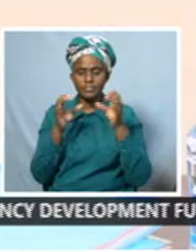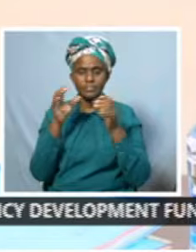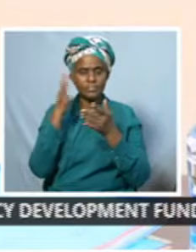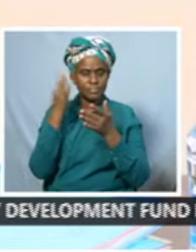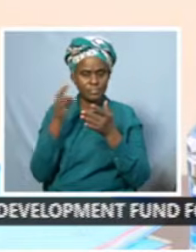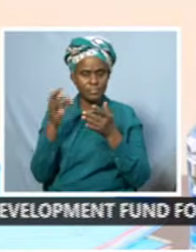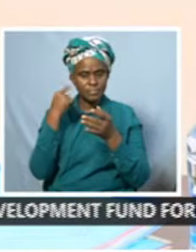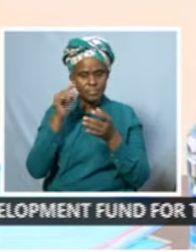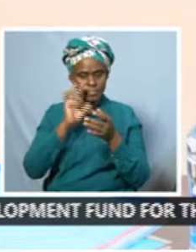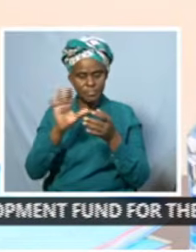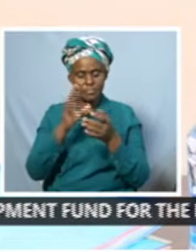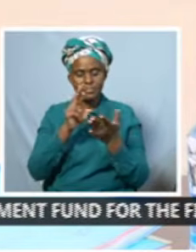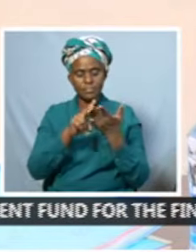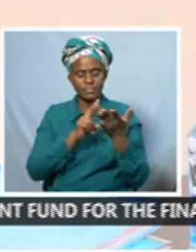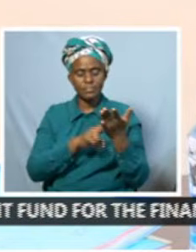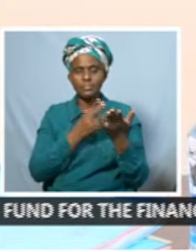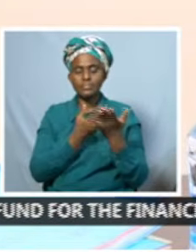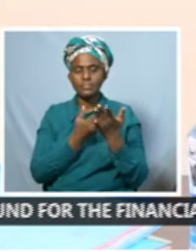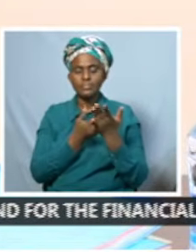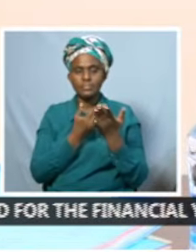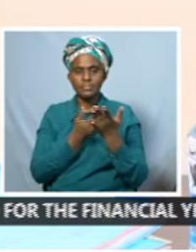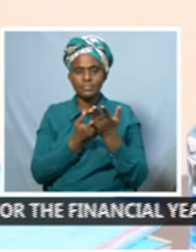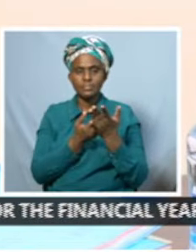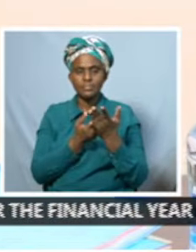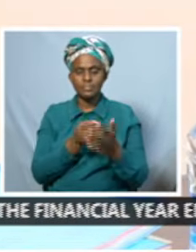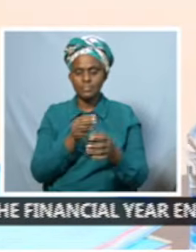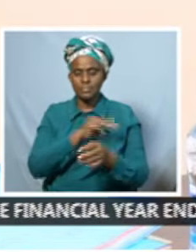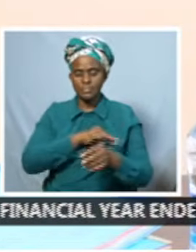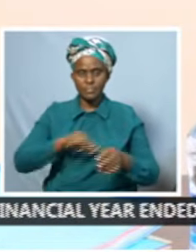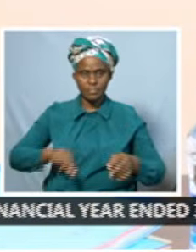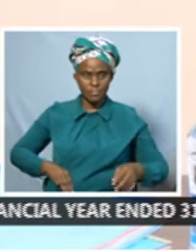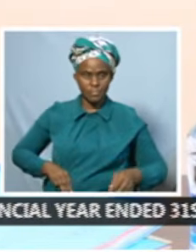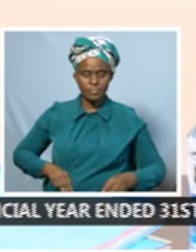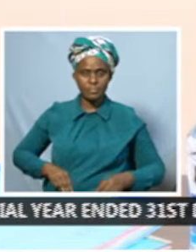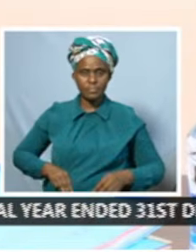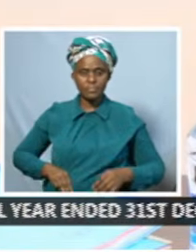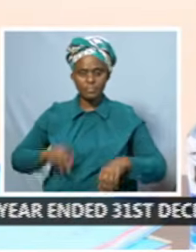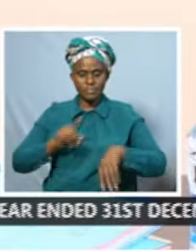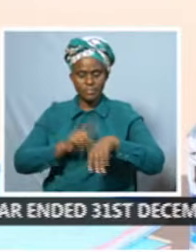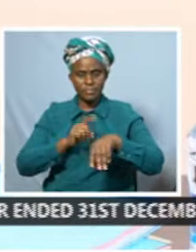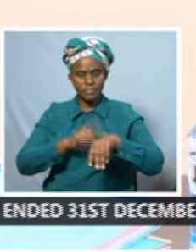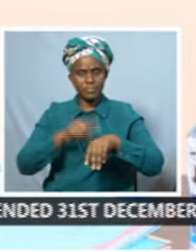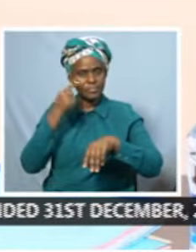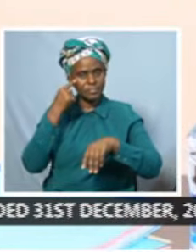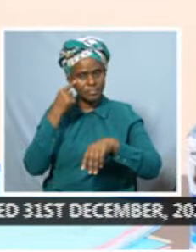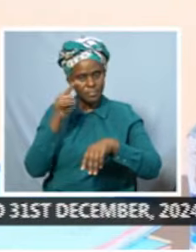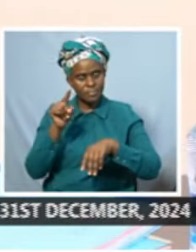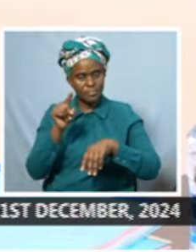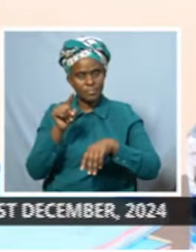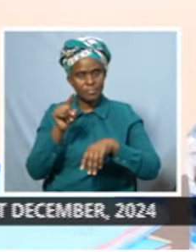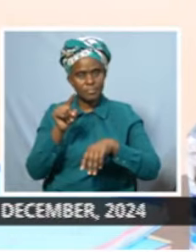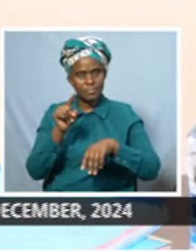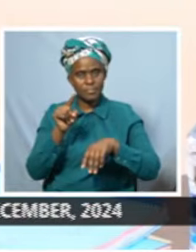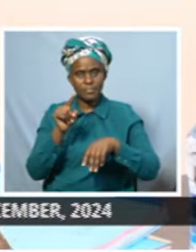for that submission. Honorable members, it's time for